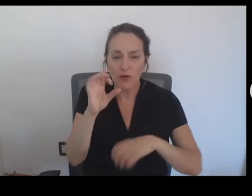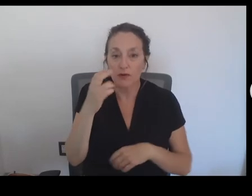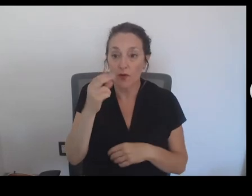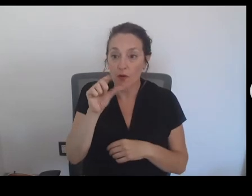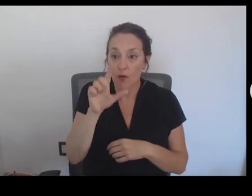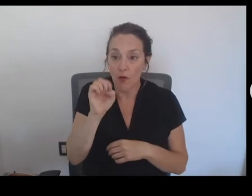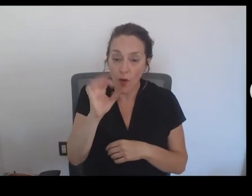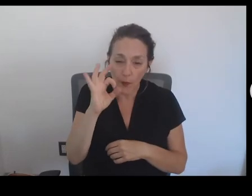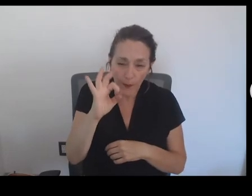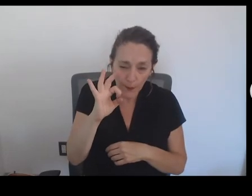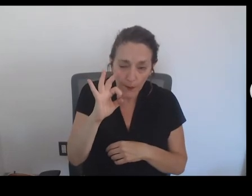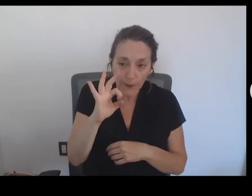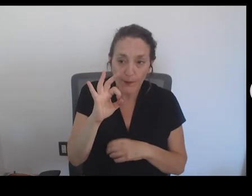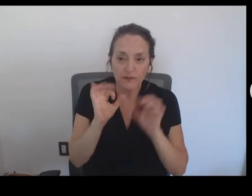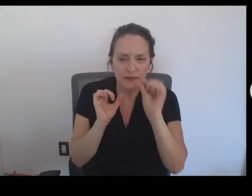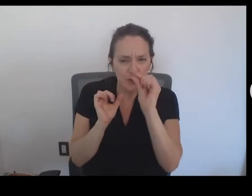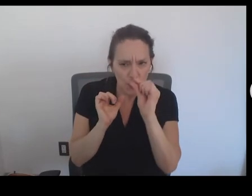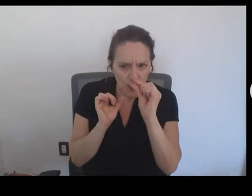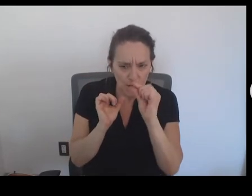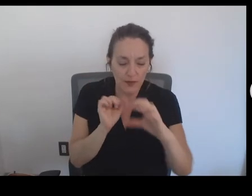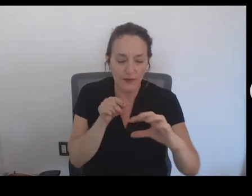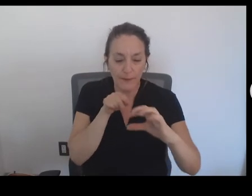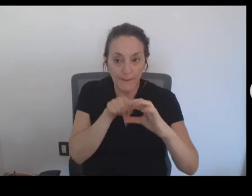of a hole.